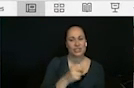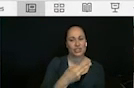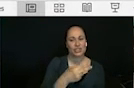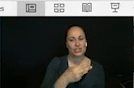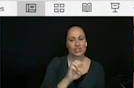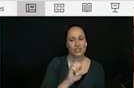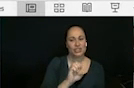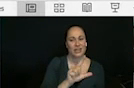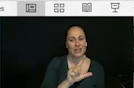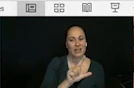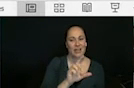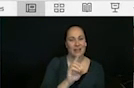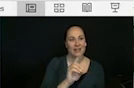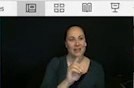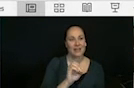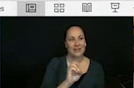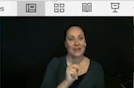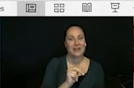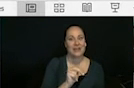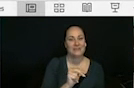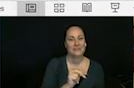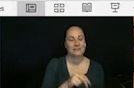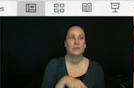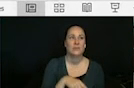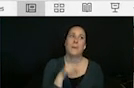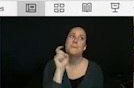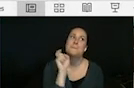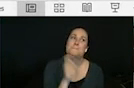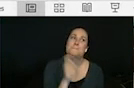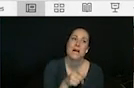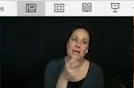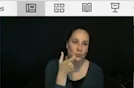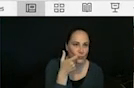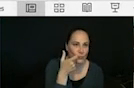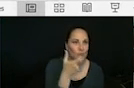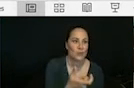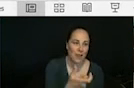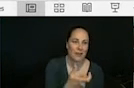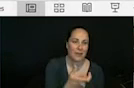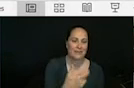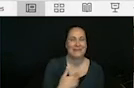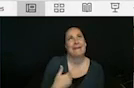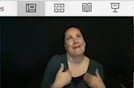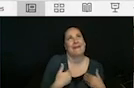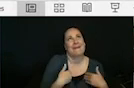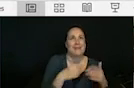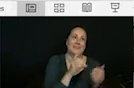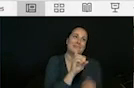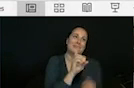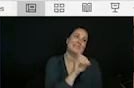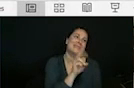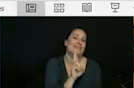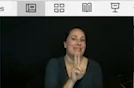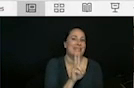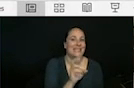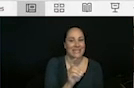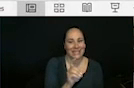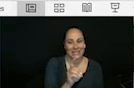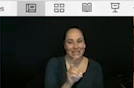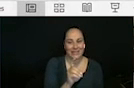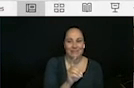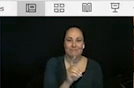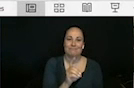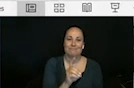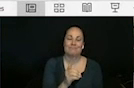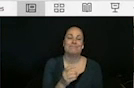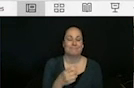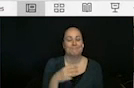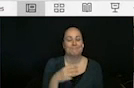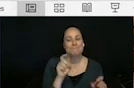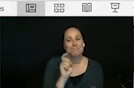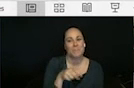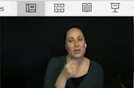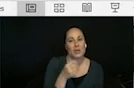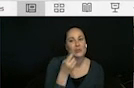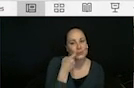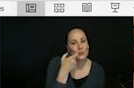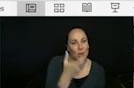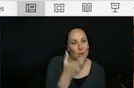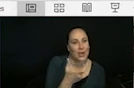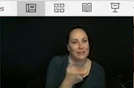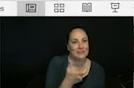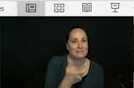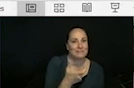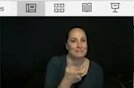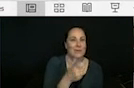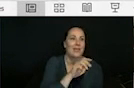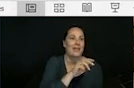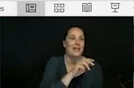got the DVDs, I'm going to loan it to you. And I started watching them. And I had to go back to her and say, I watched the entire first 3 seasons.